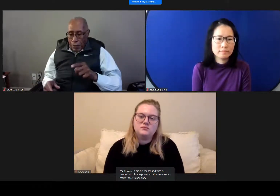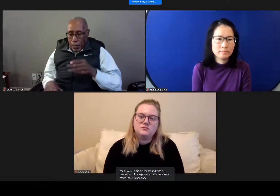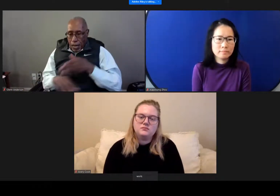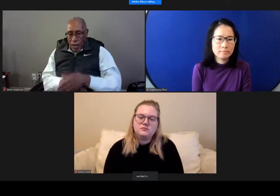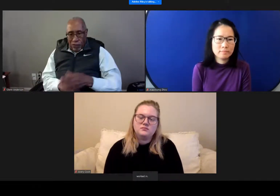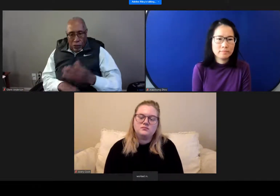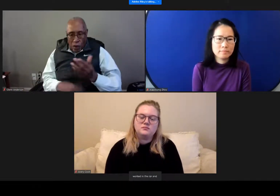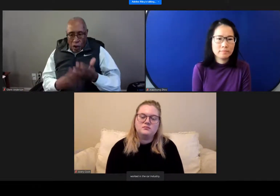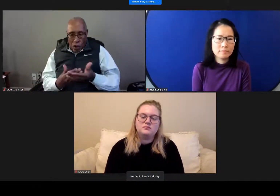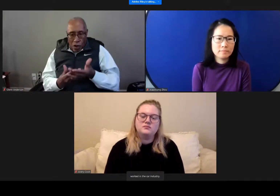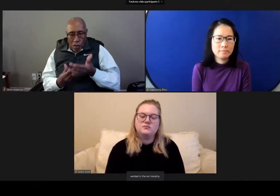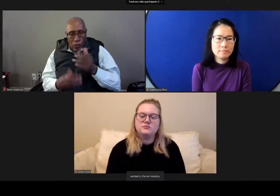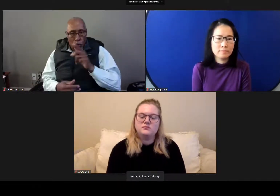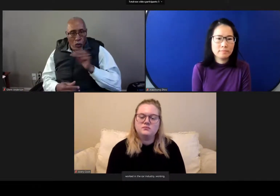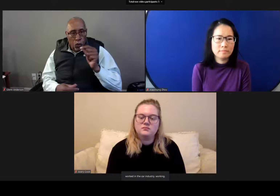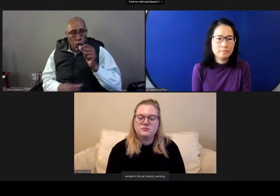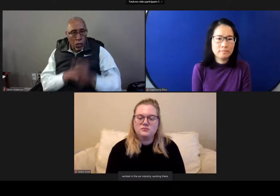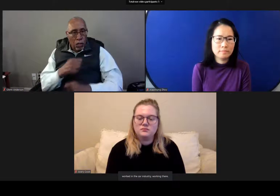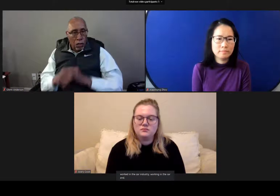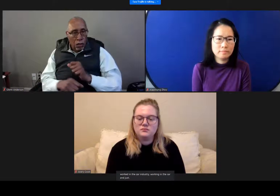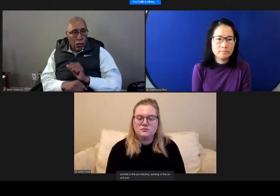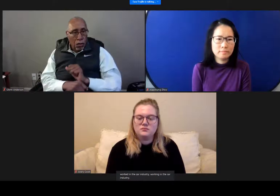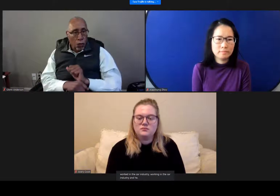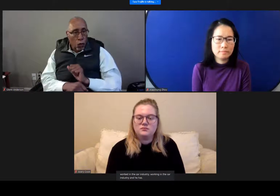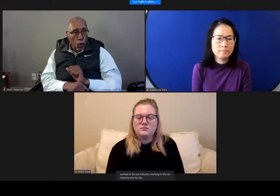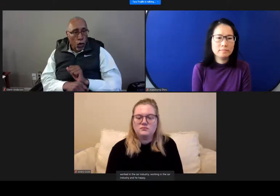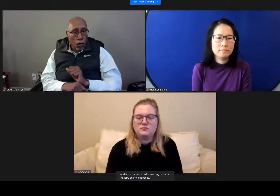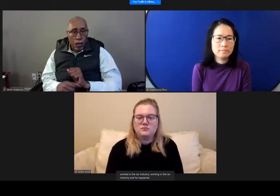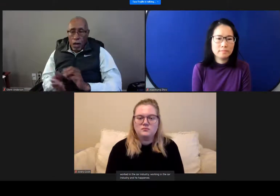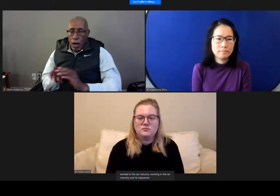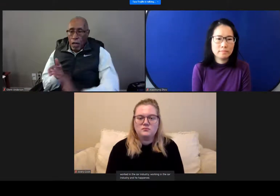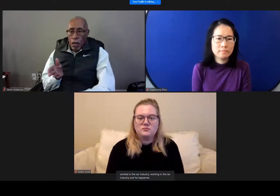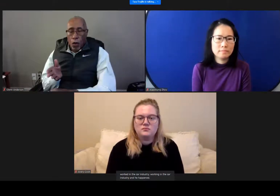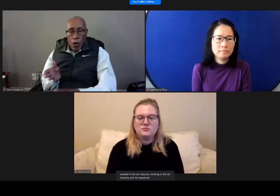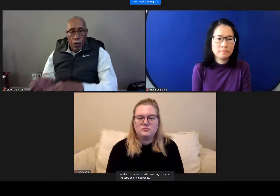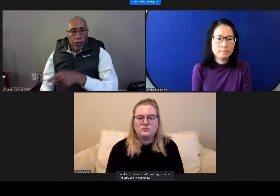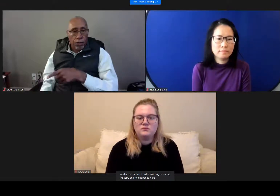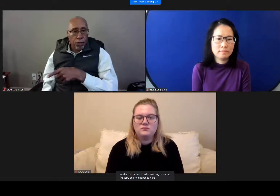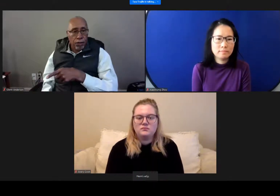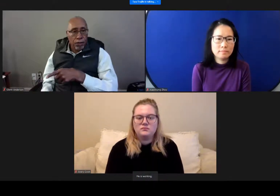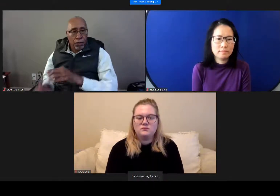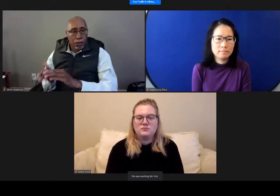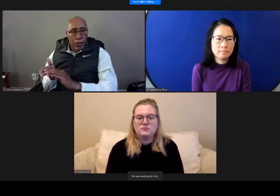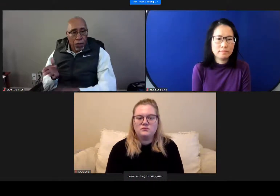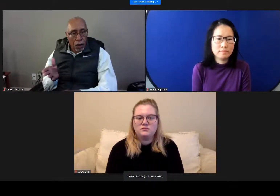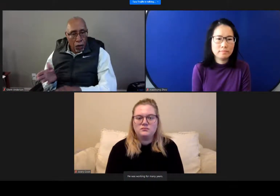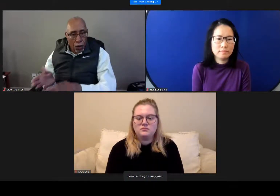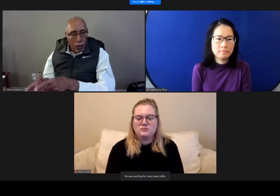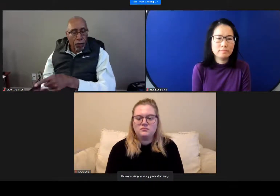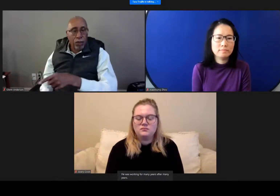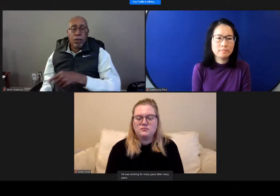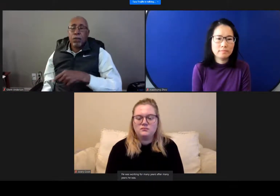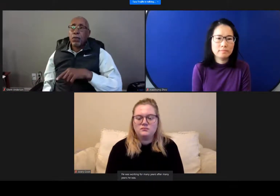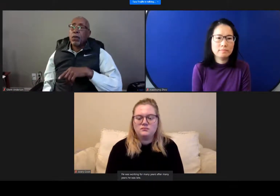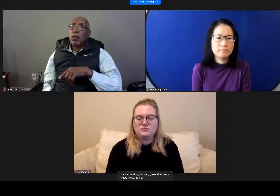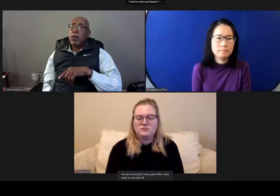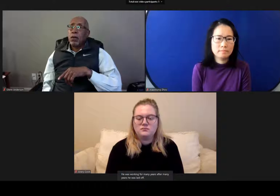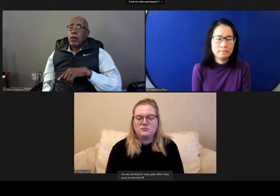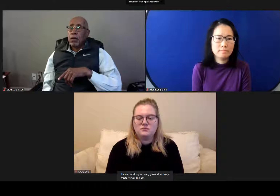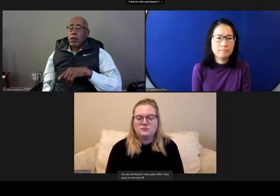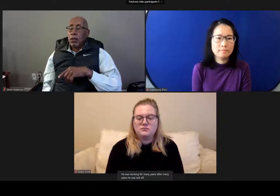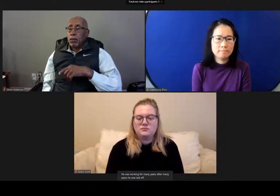worked in the car industry. Worked in the car industry, and he was working for many years. After many years, he was laid off.